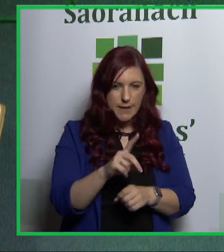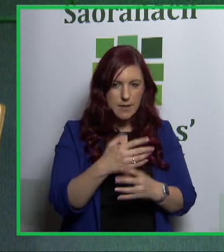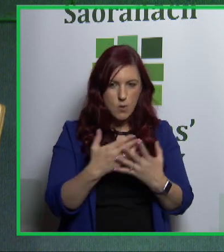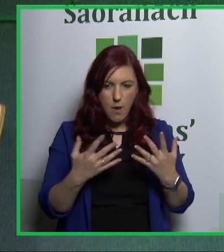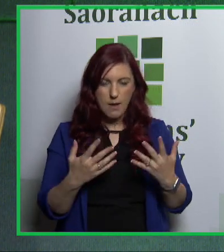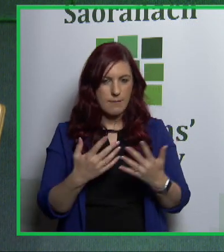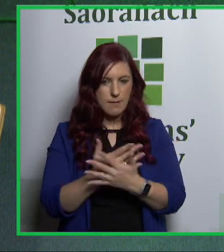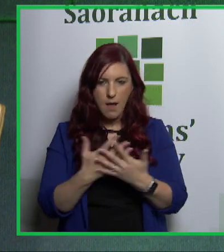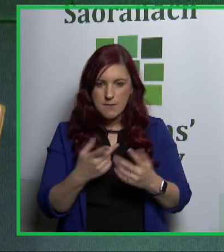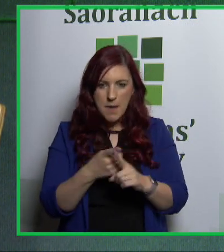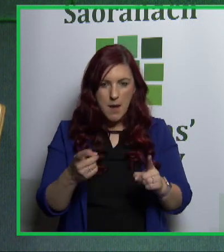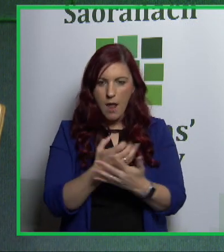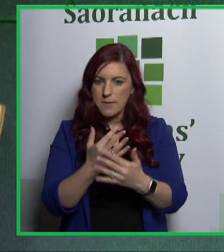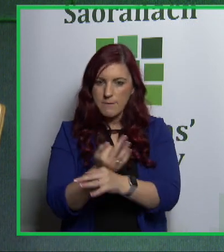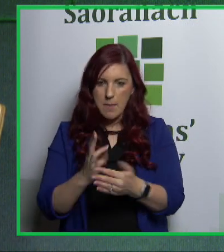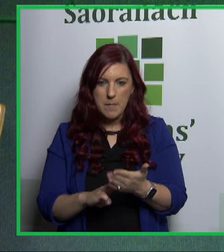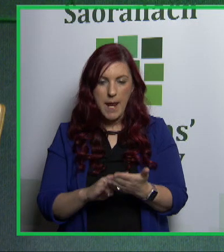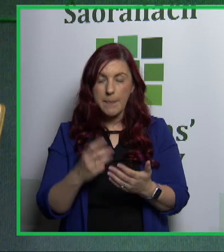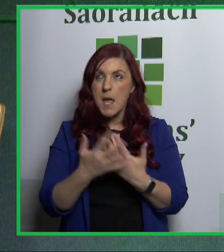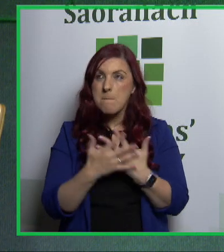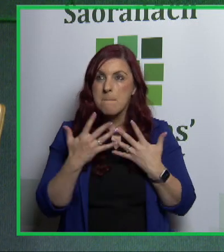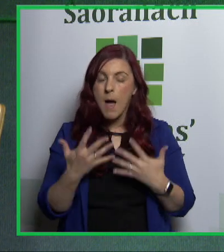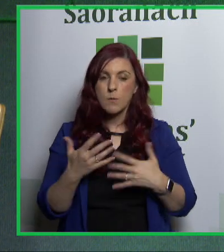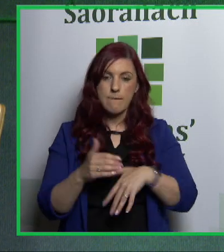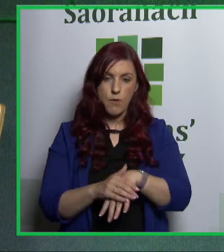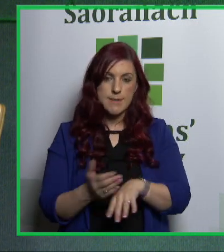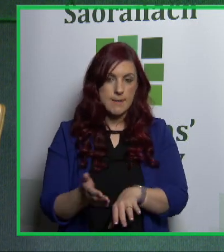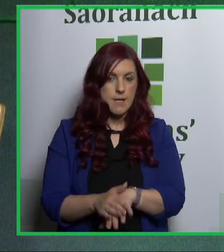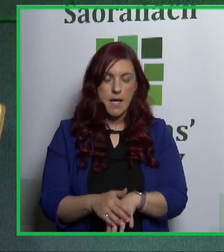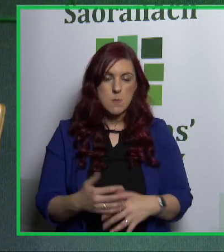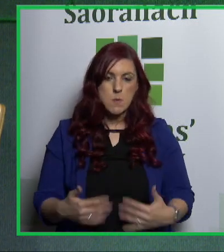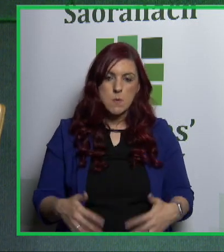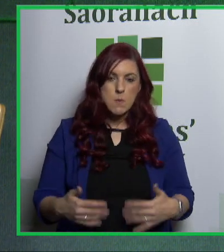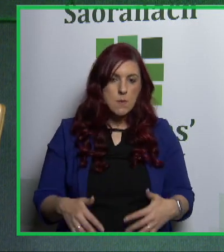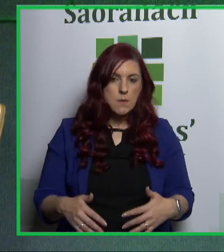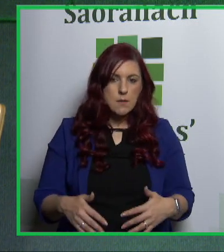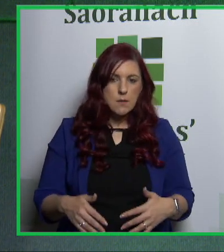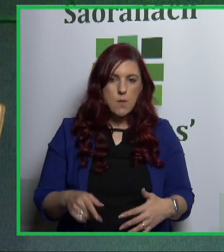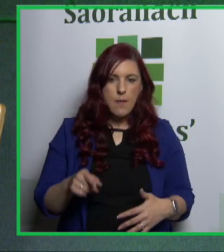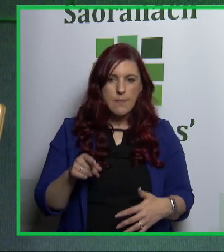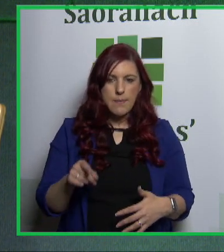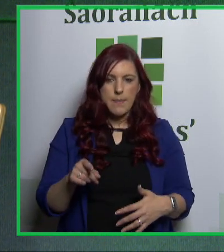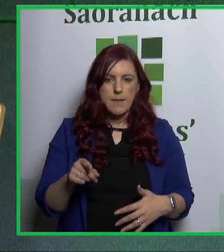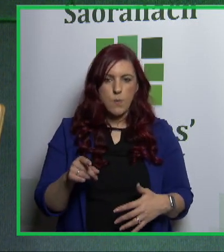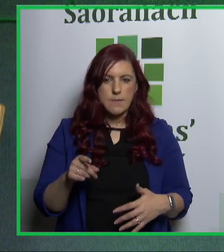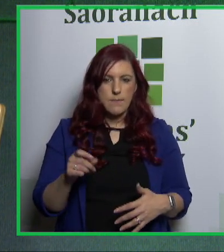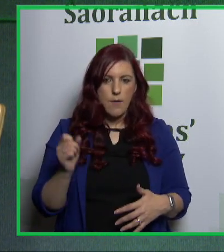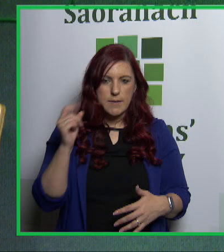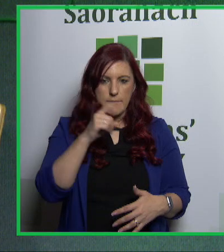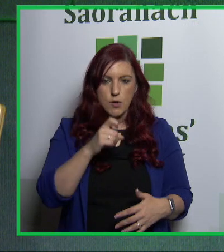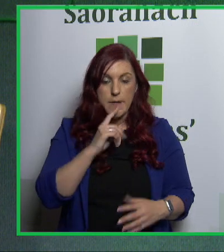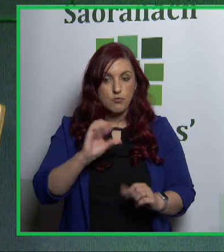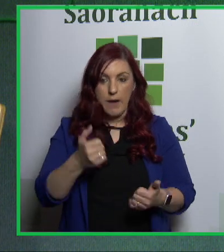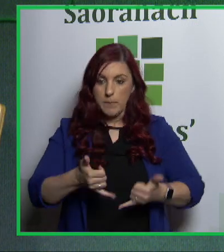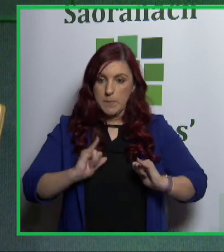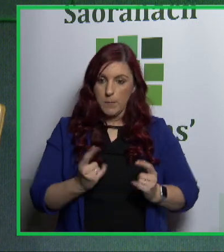addiction. The amount of friends I've lost is like, I really feel privileged to even sit up here and share my